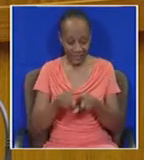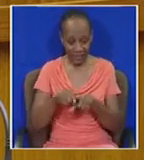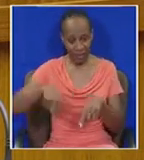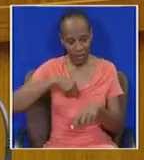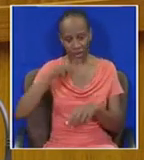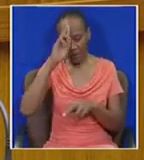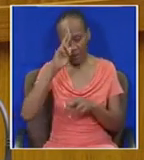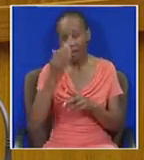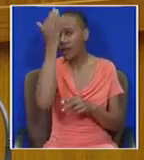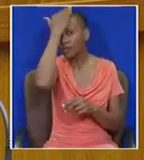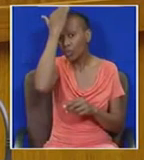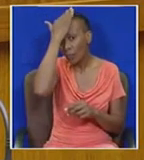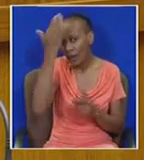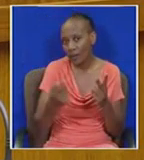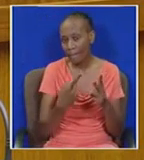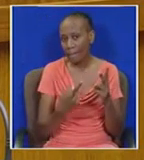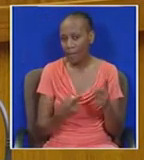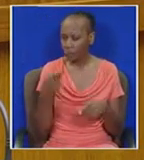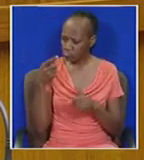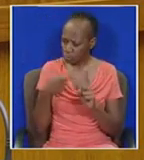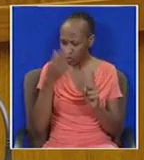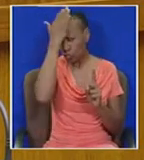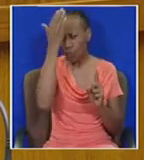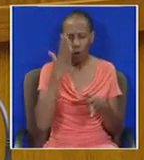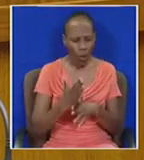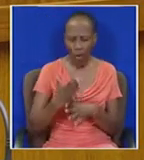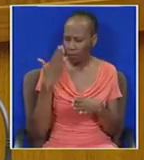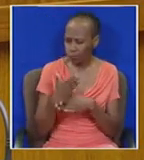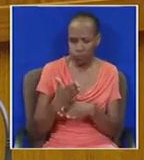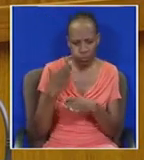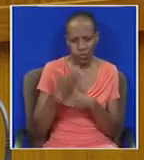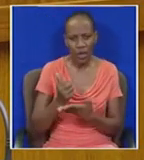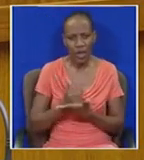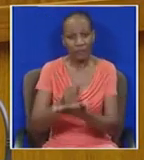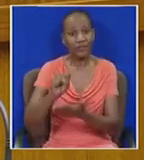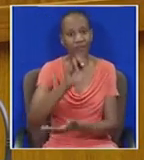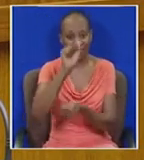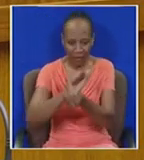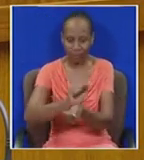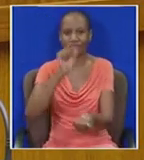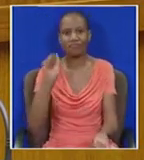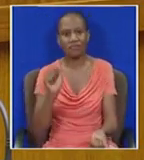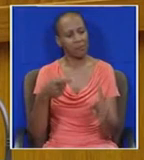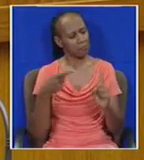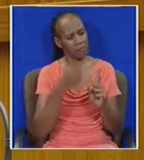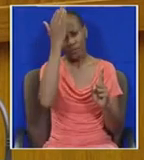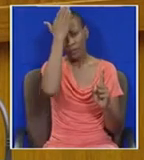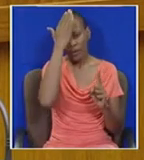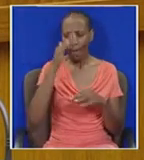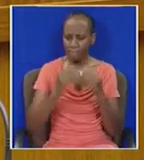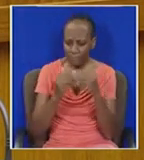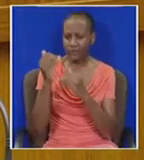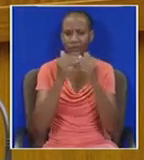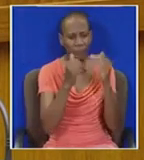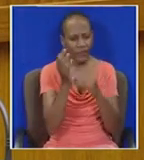Jacob Zuma for his years of service to the liberation of our country and his contribution in building our